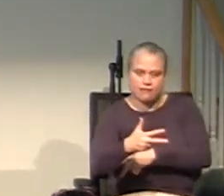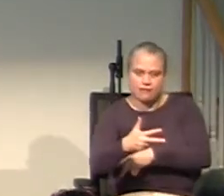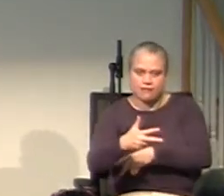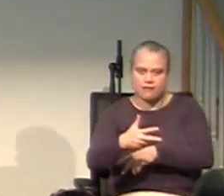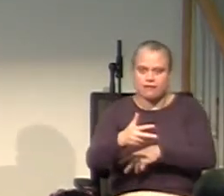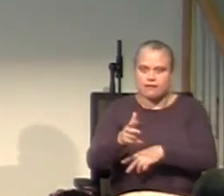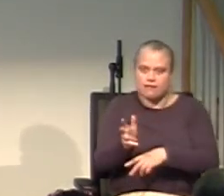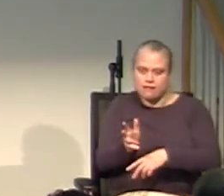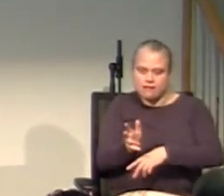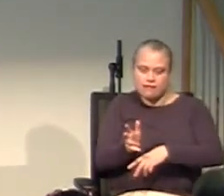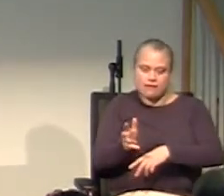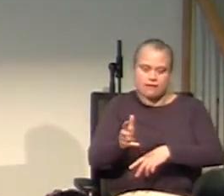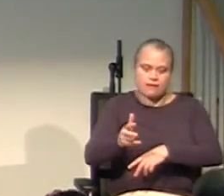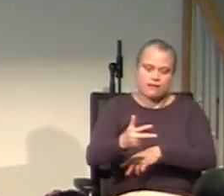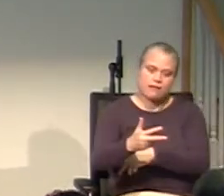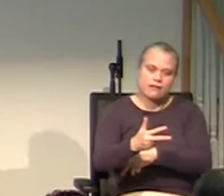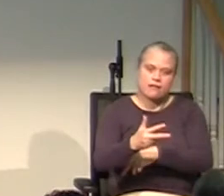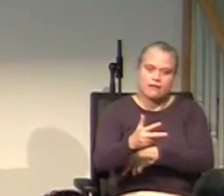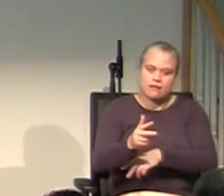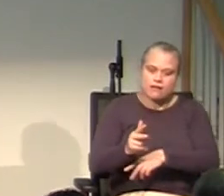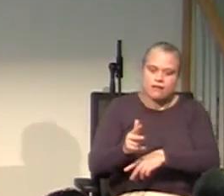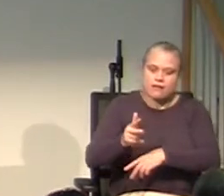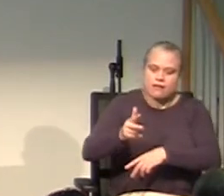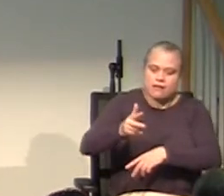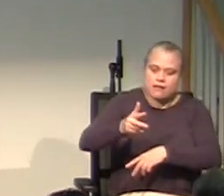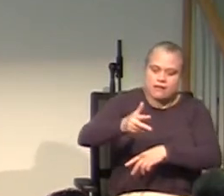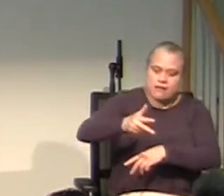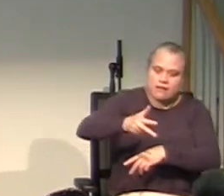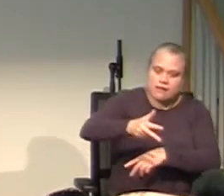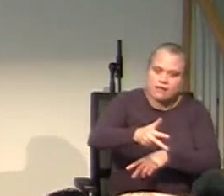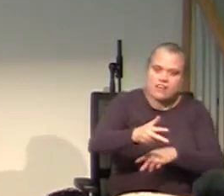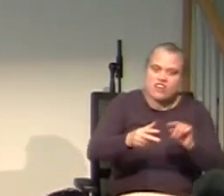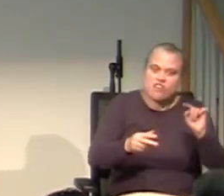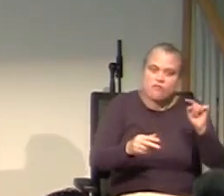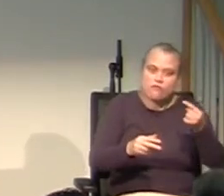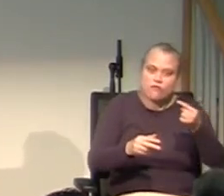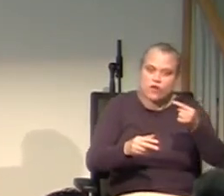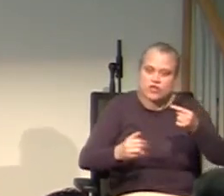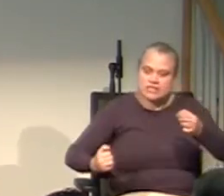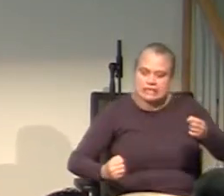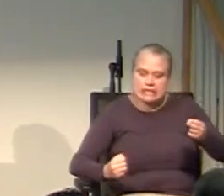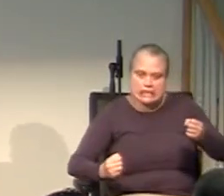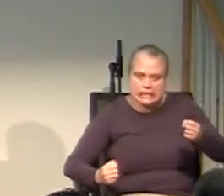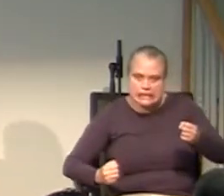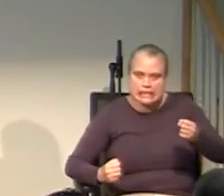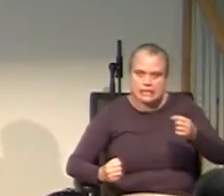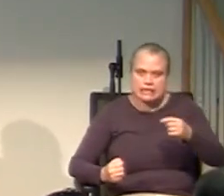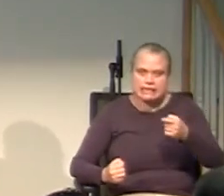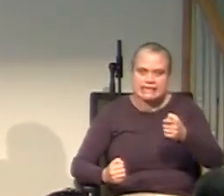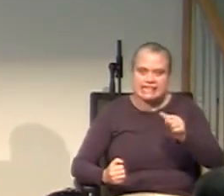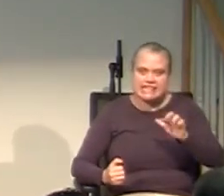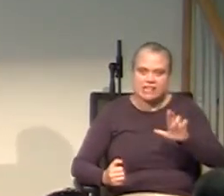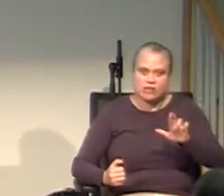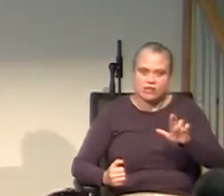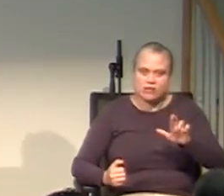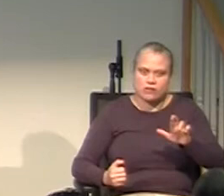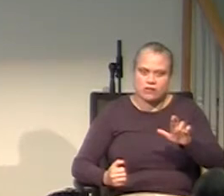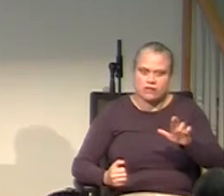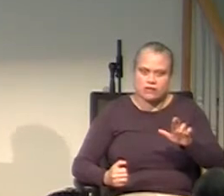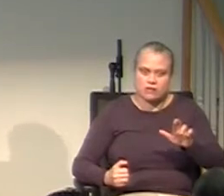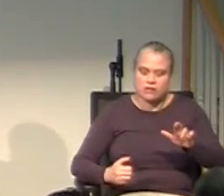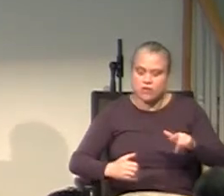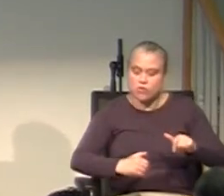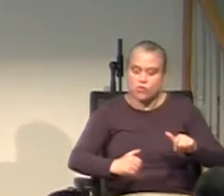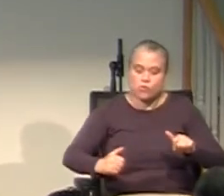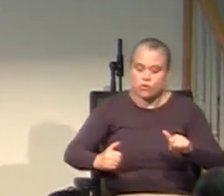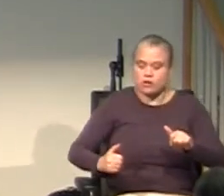back up and turn. By the time I headed downhill, and you had to go down in first gear. When I kicked the thing back out of